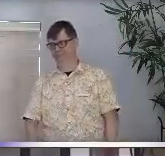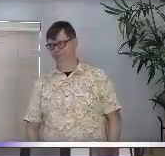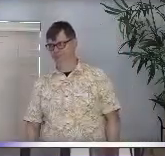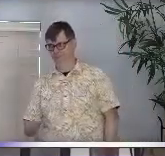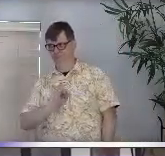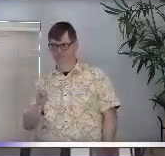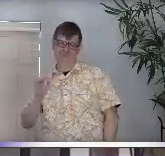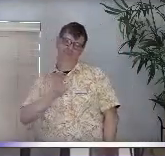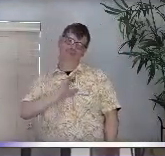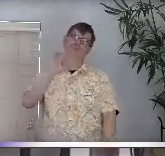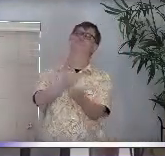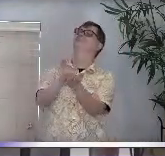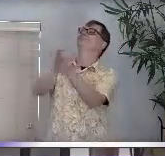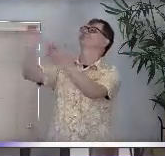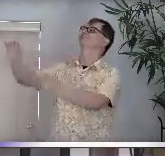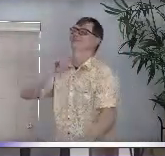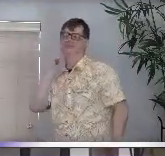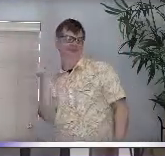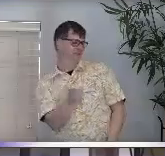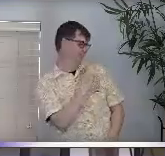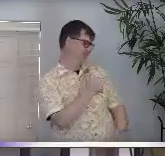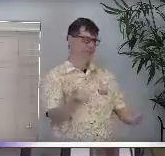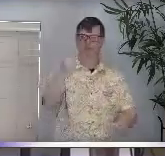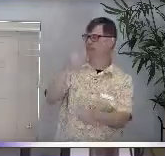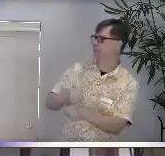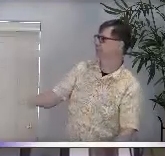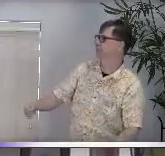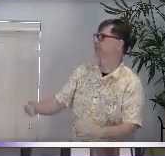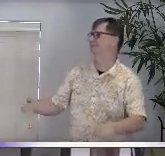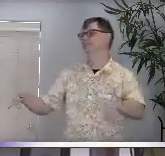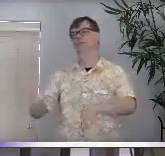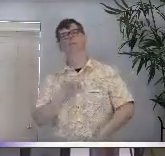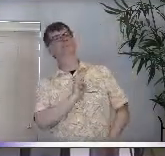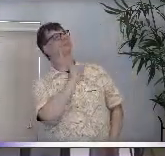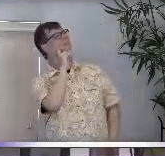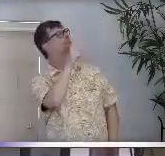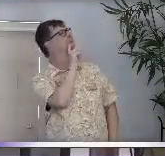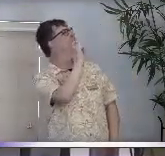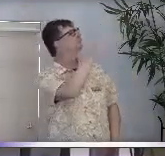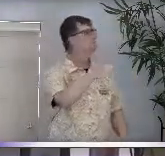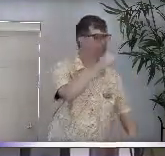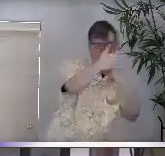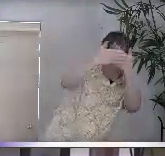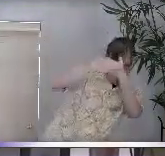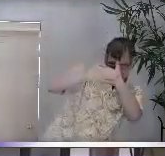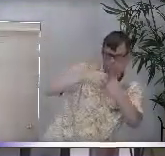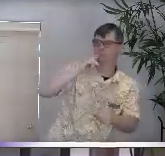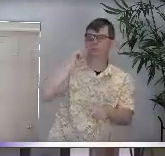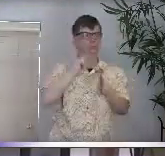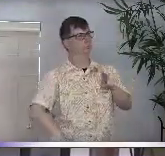It was Christmas, because, you know, we're coming upon that season, and the judge was in a merry mood, and he asked the prisoner, "What are you charged